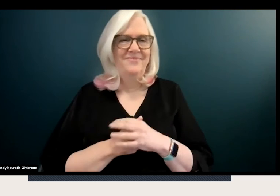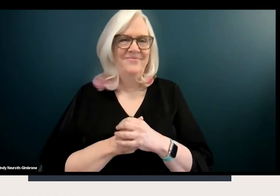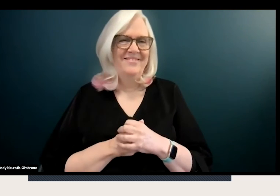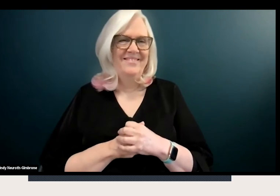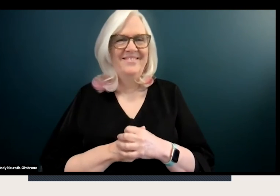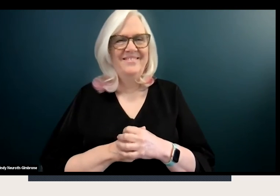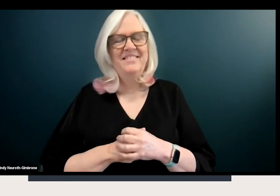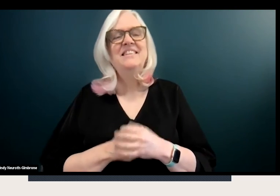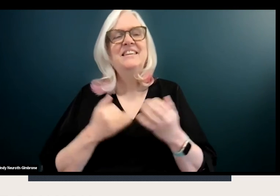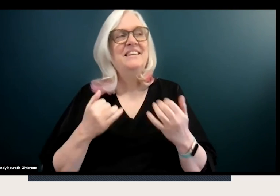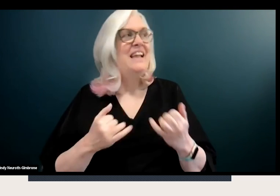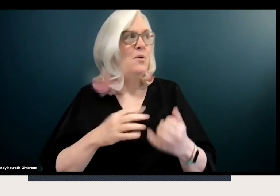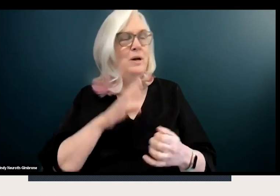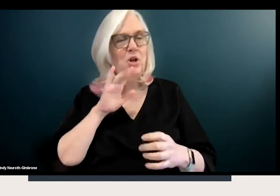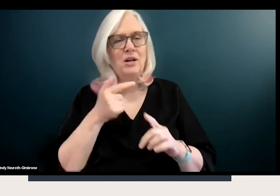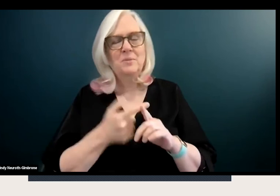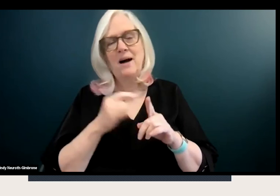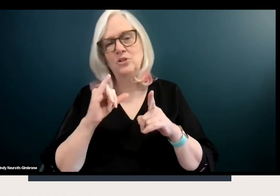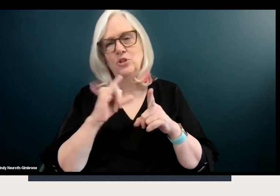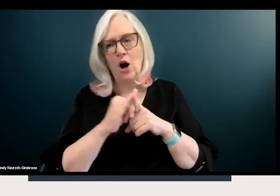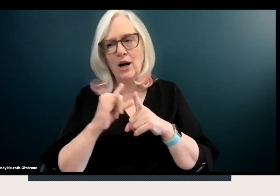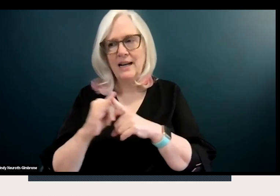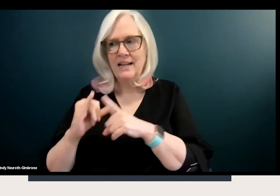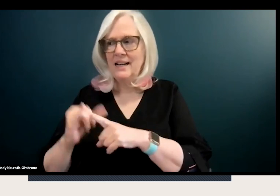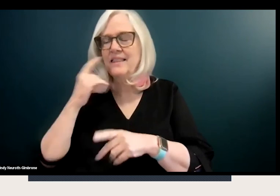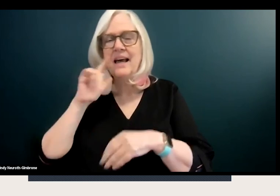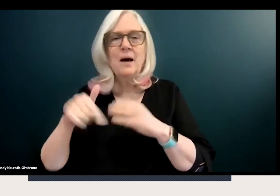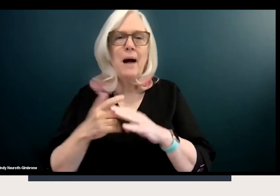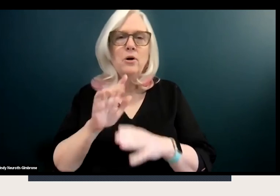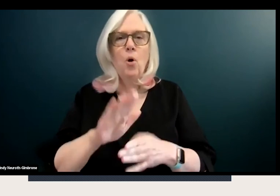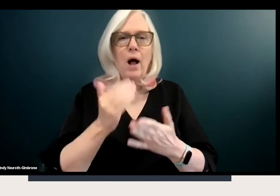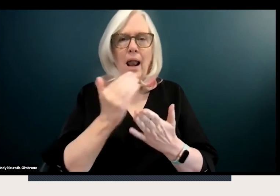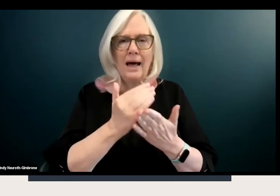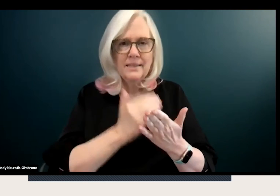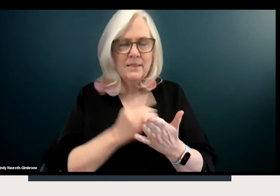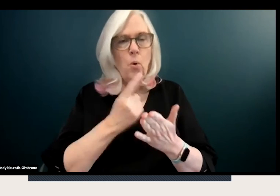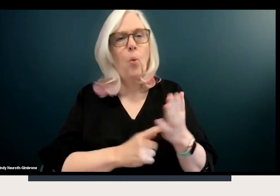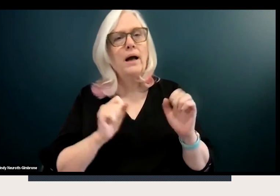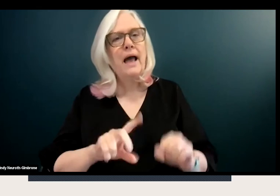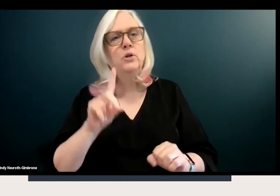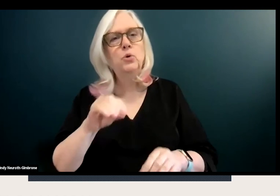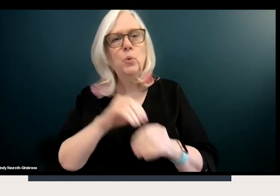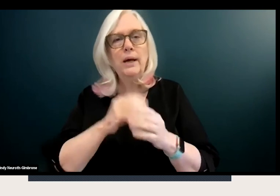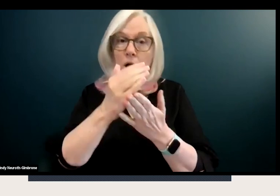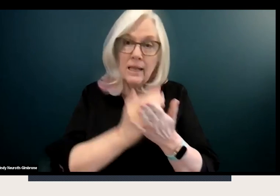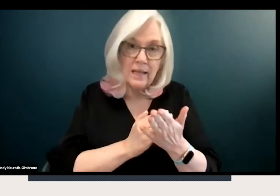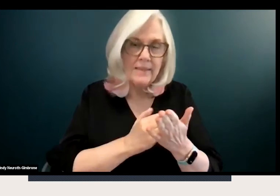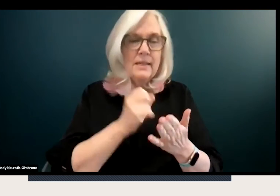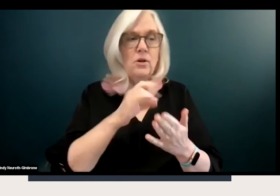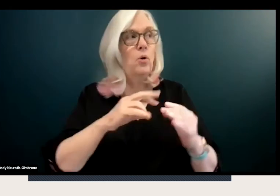jargon. So think about your lessons. What can you do in your lessons or in your speech to make things more translatable